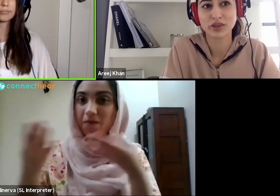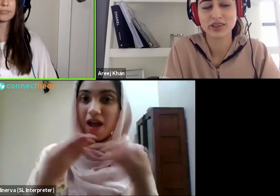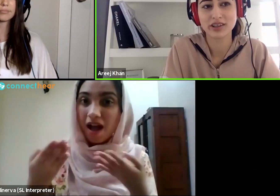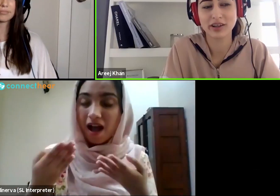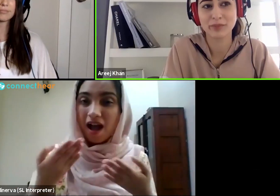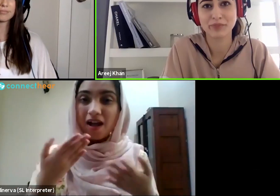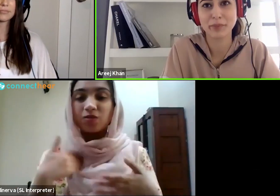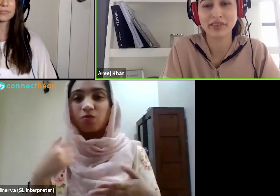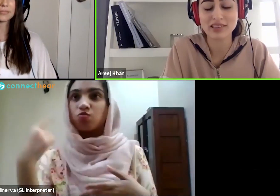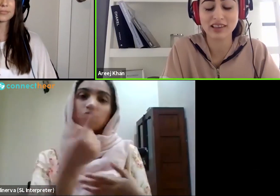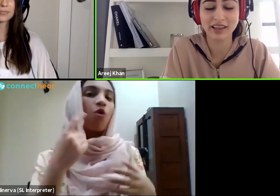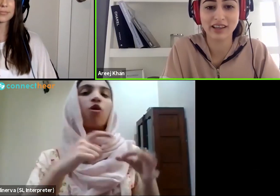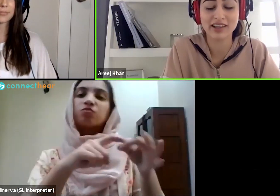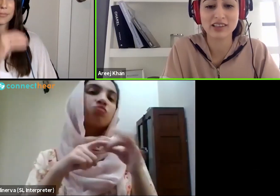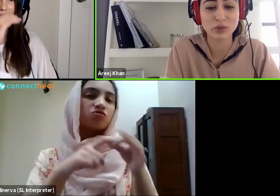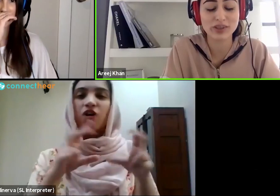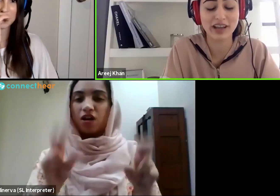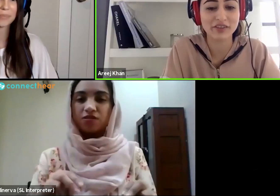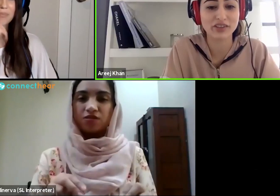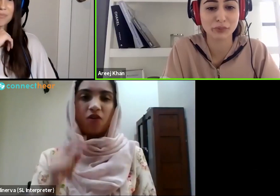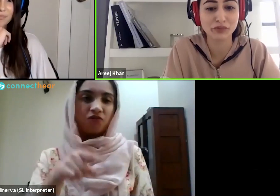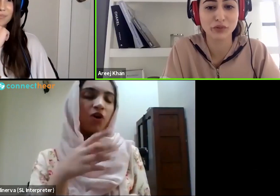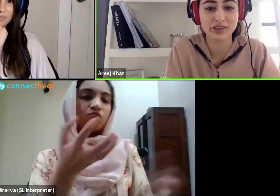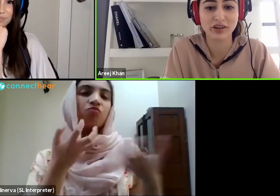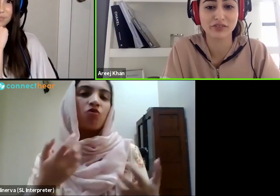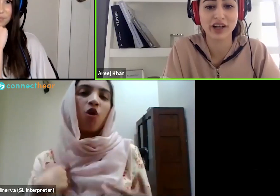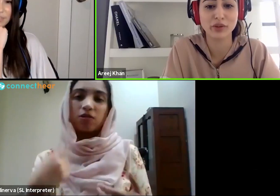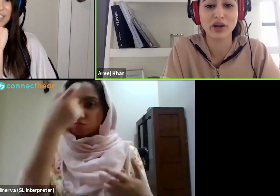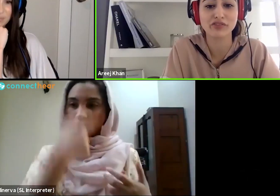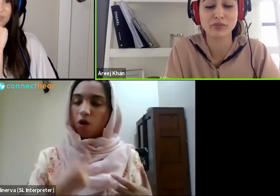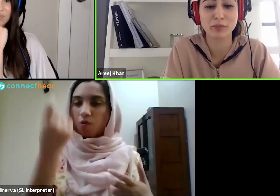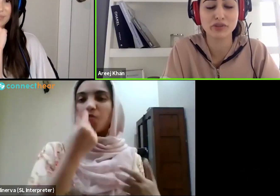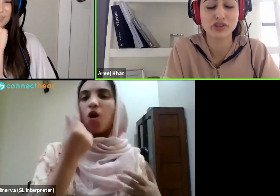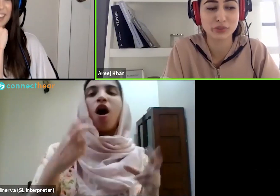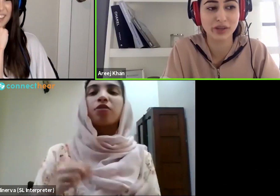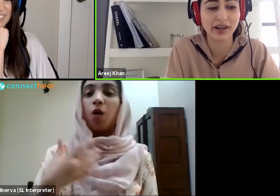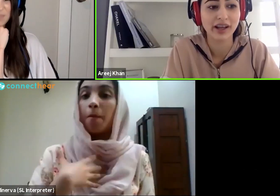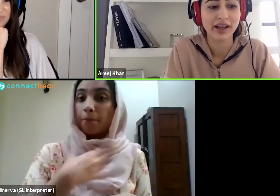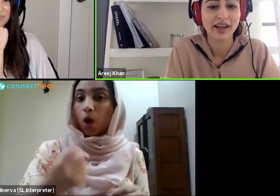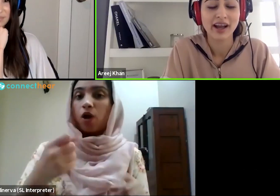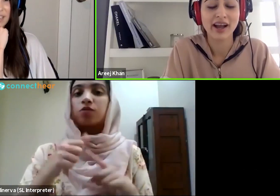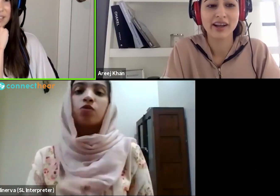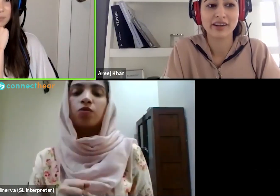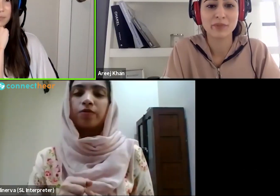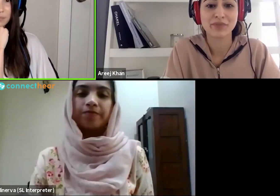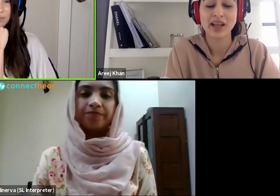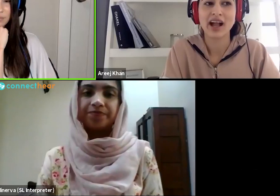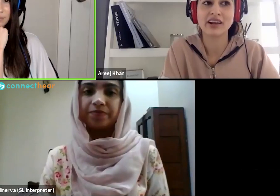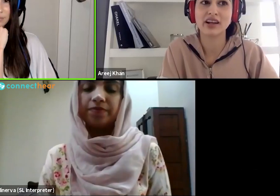Of course. But that's the thing. It's exhausting having to prove yourself, and you have to remember to do that.